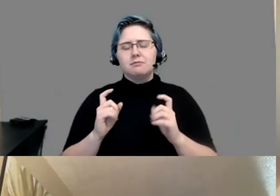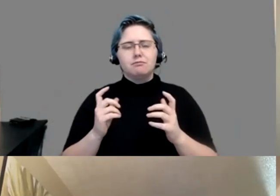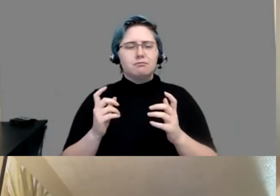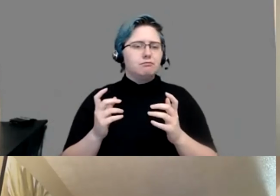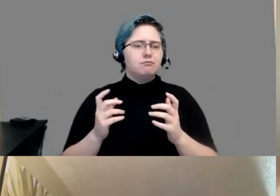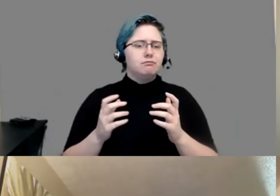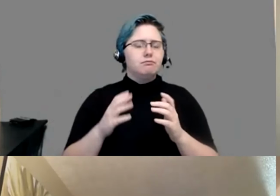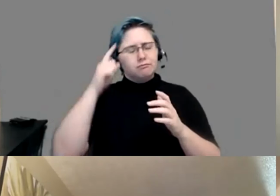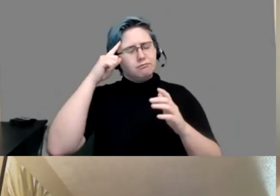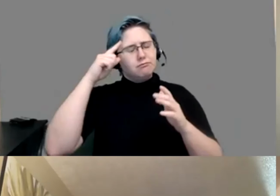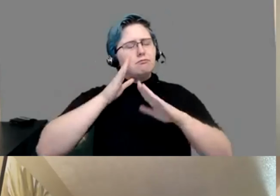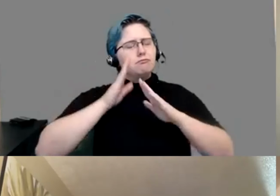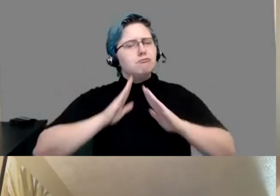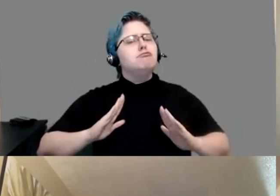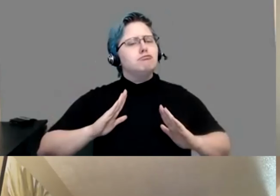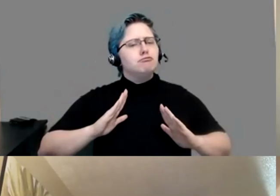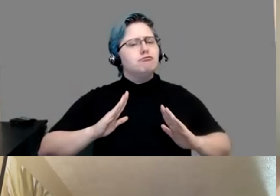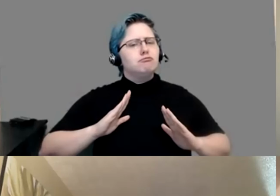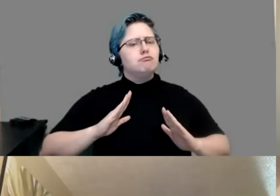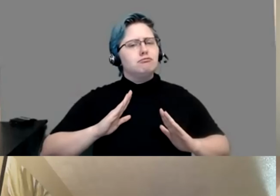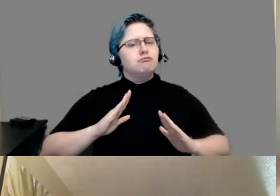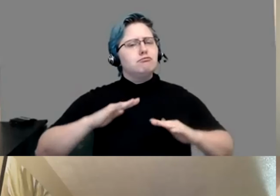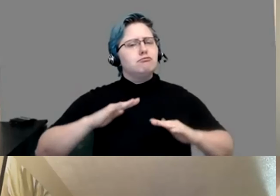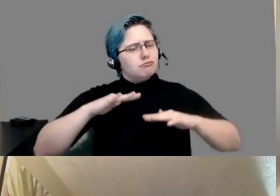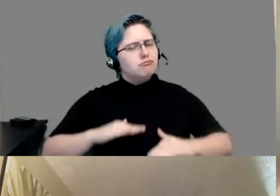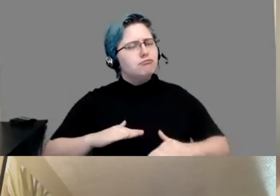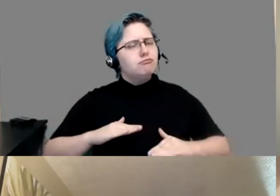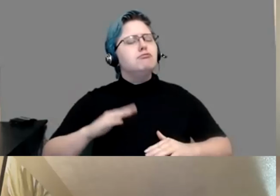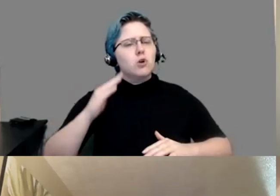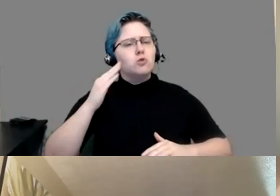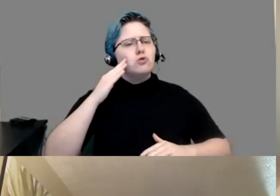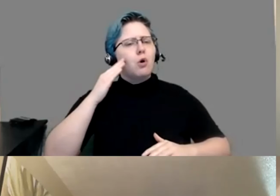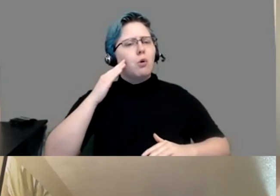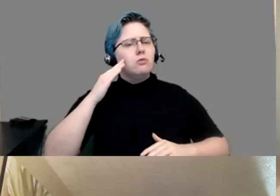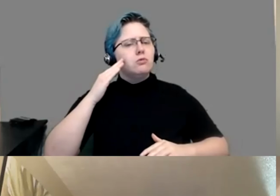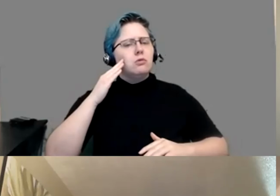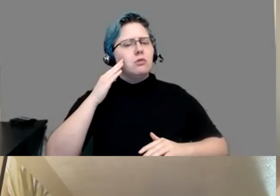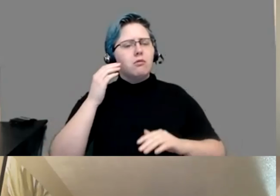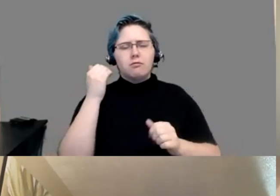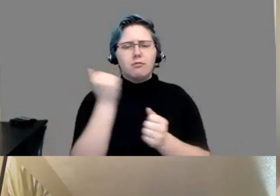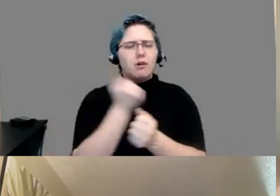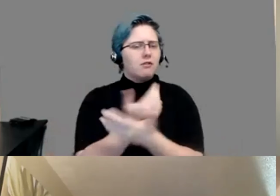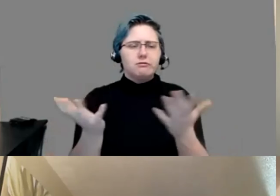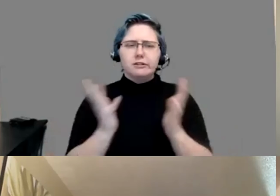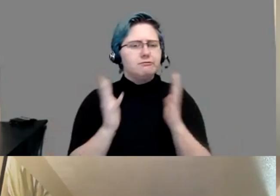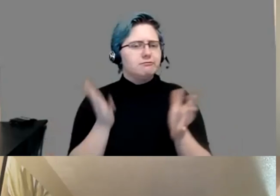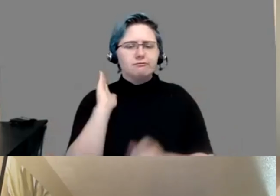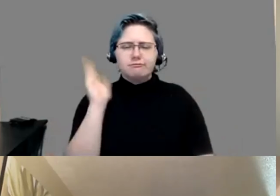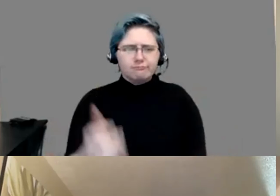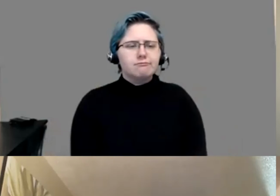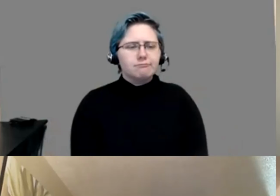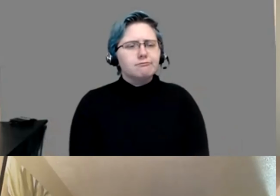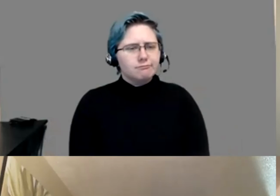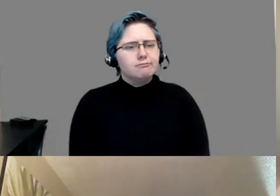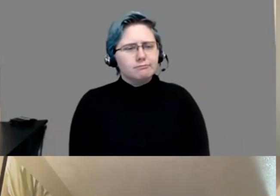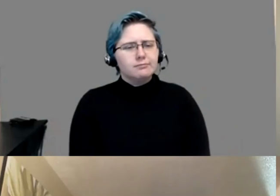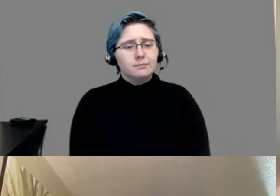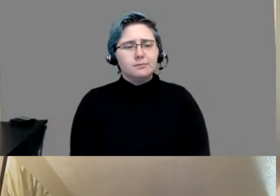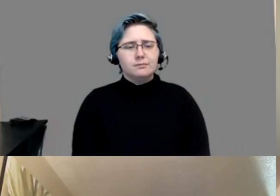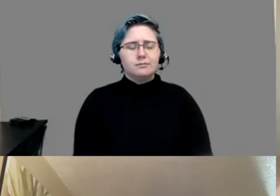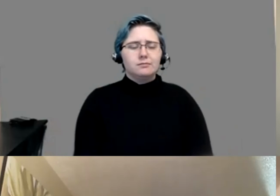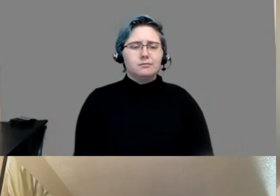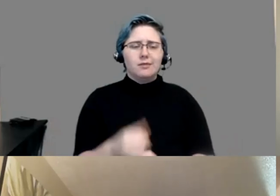a peace of mind and knowing that everything's gonna be okay. Not having